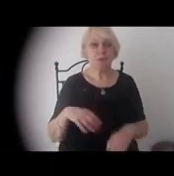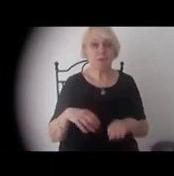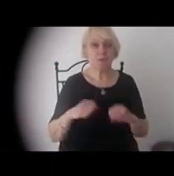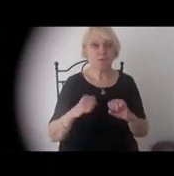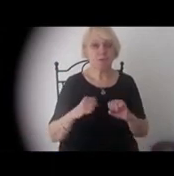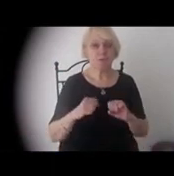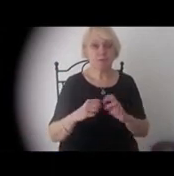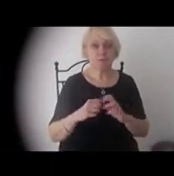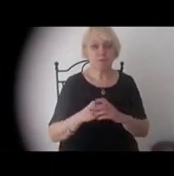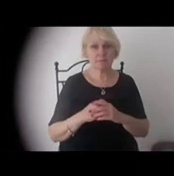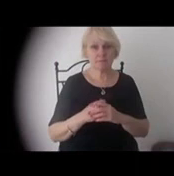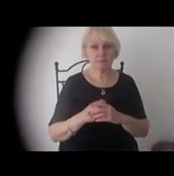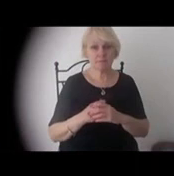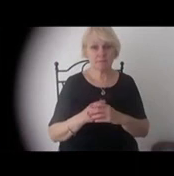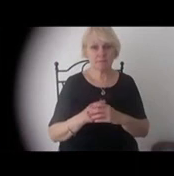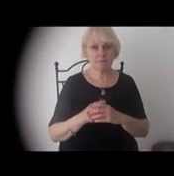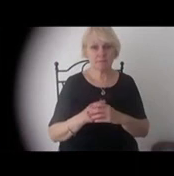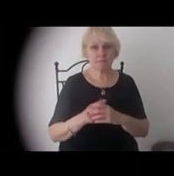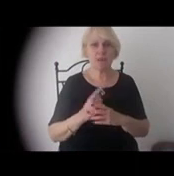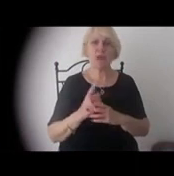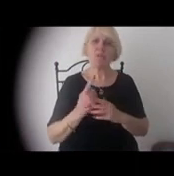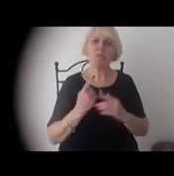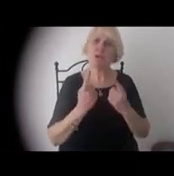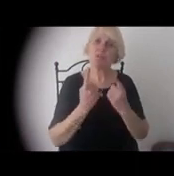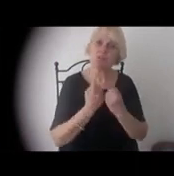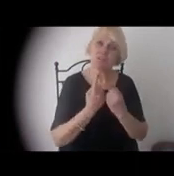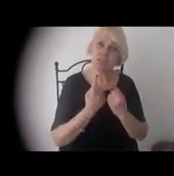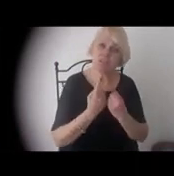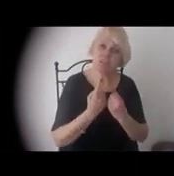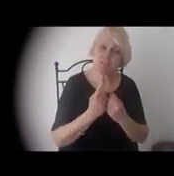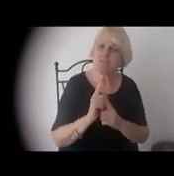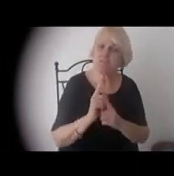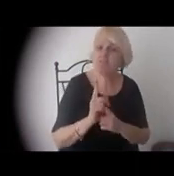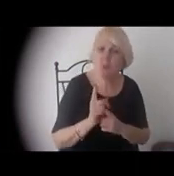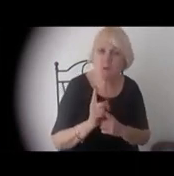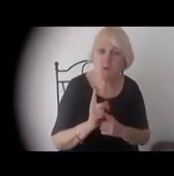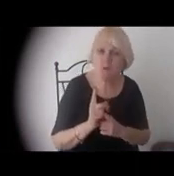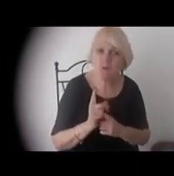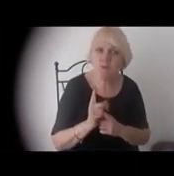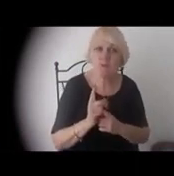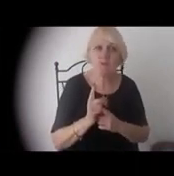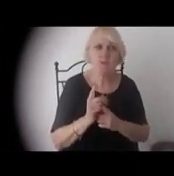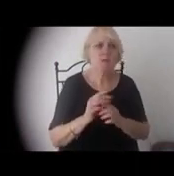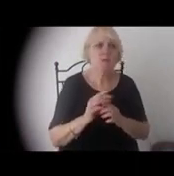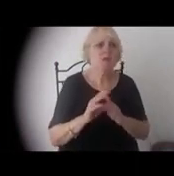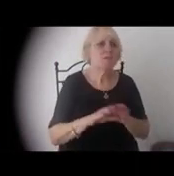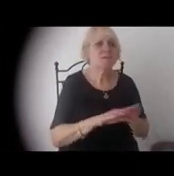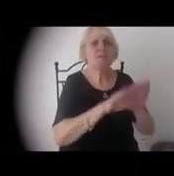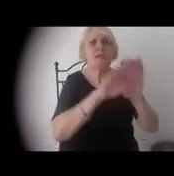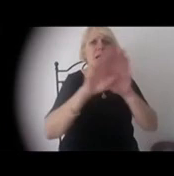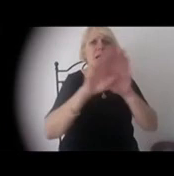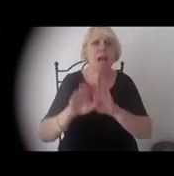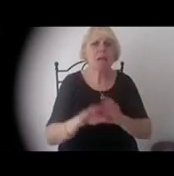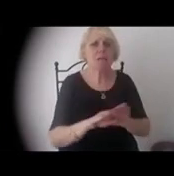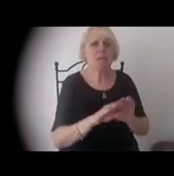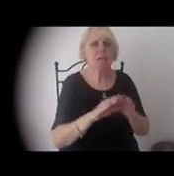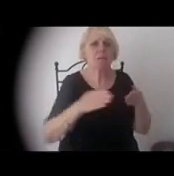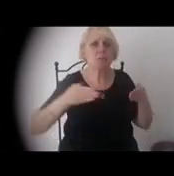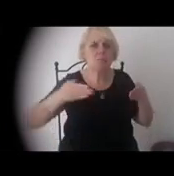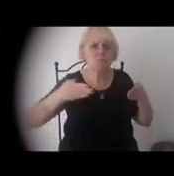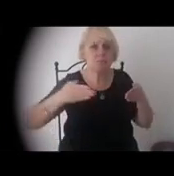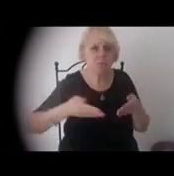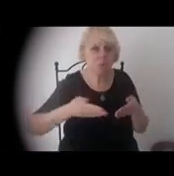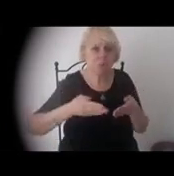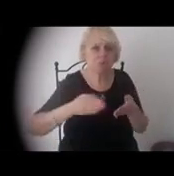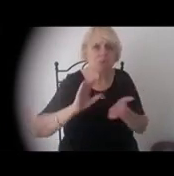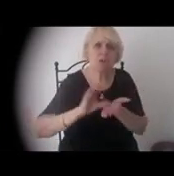say. So I think the first thing is to say that there's been quite a lot of national focus on investment